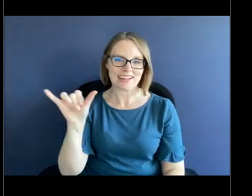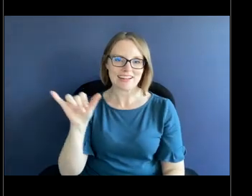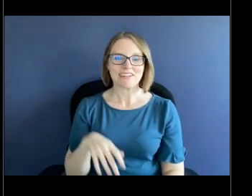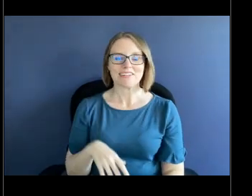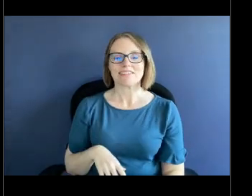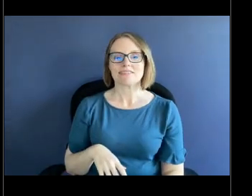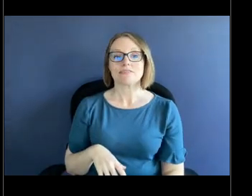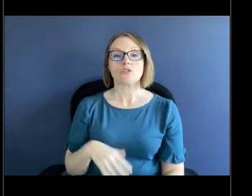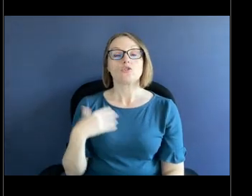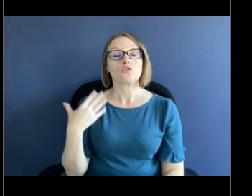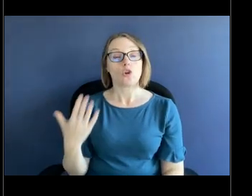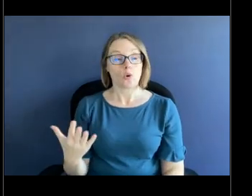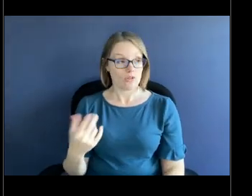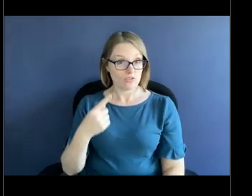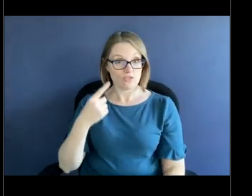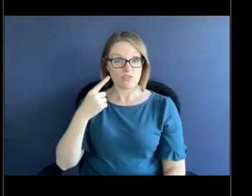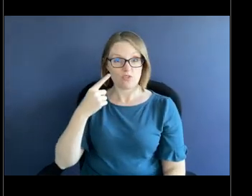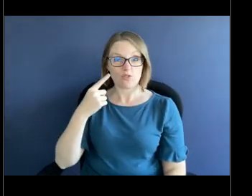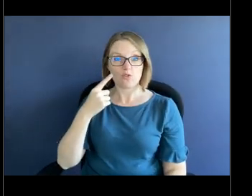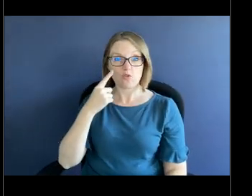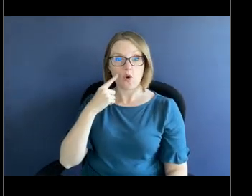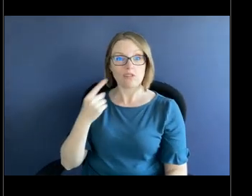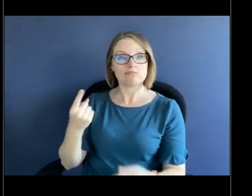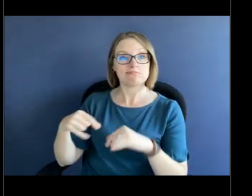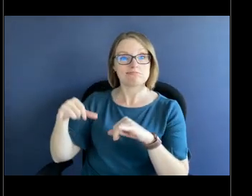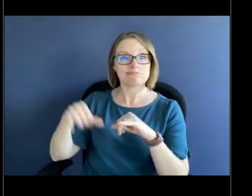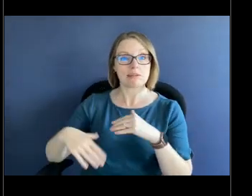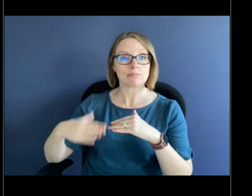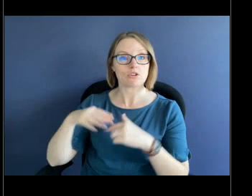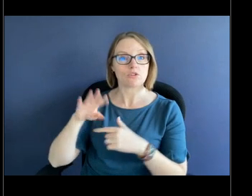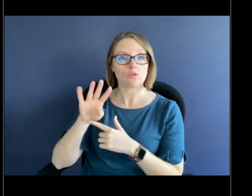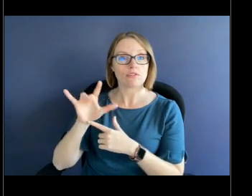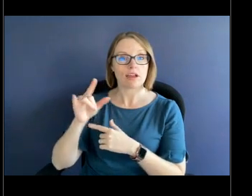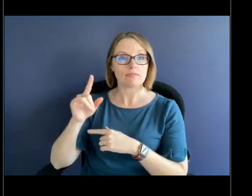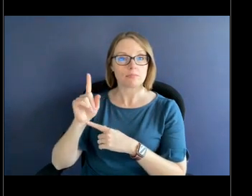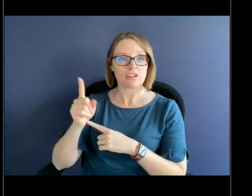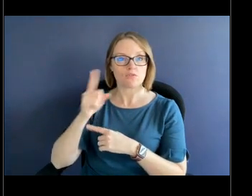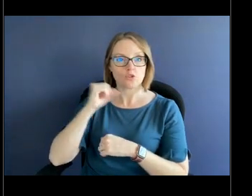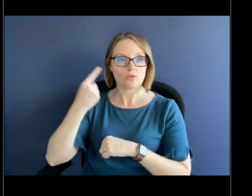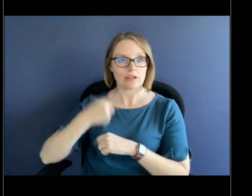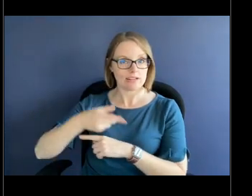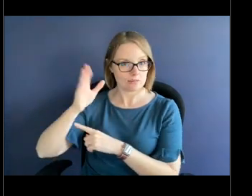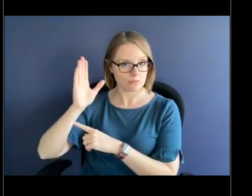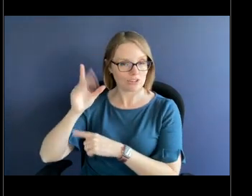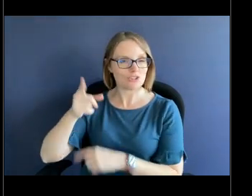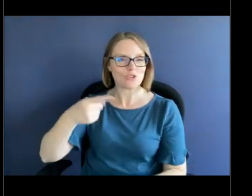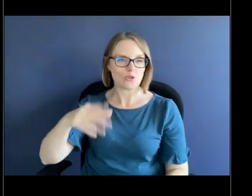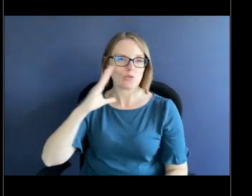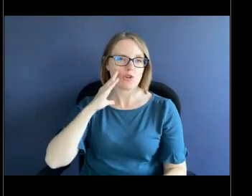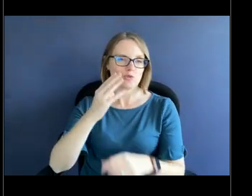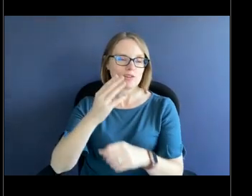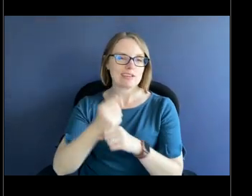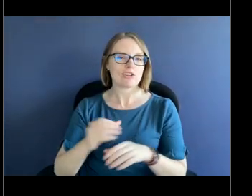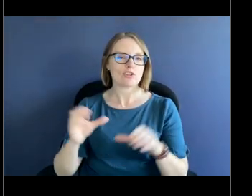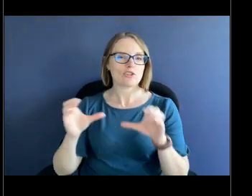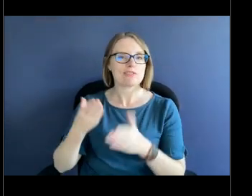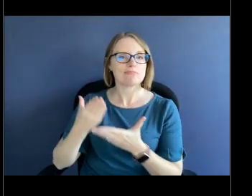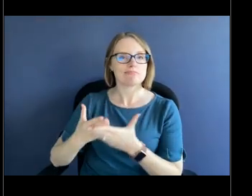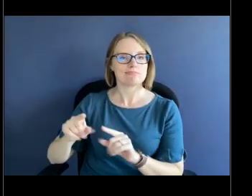So, for attending at least 45 minutes of today's presentation, you will receive an attendance